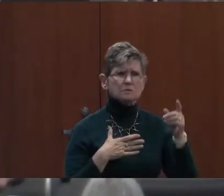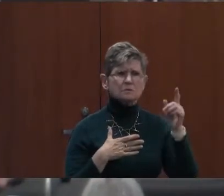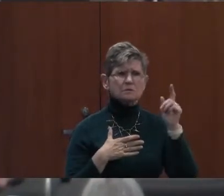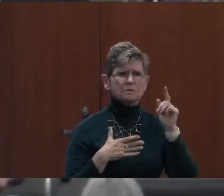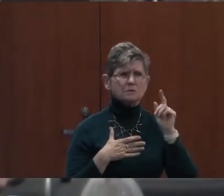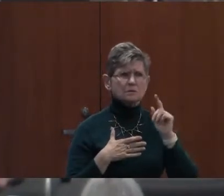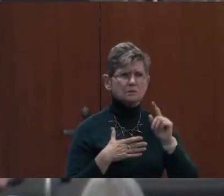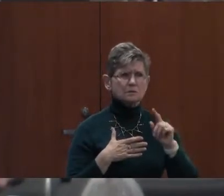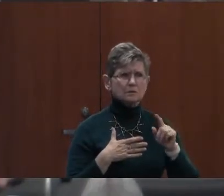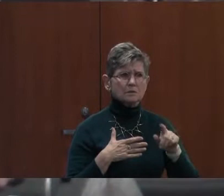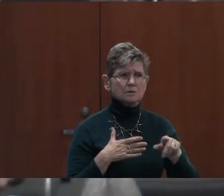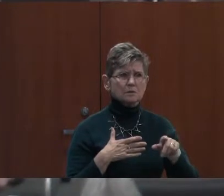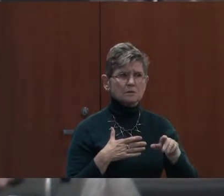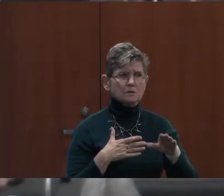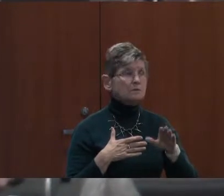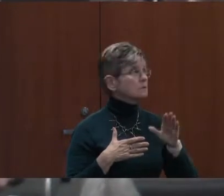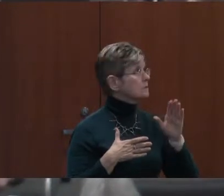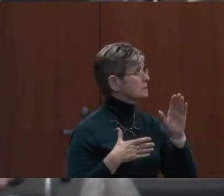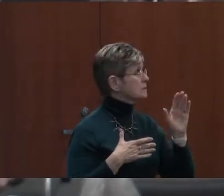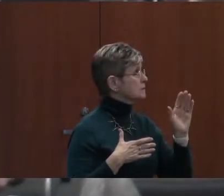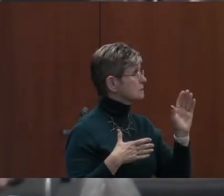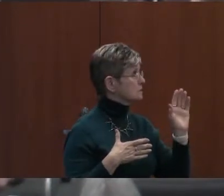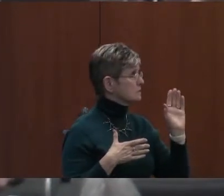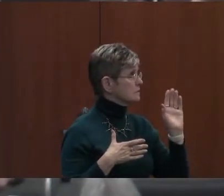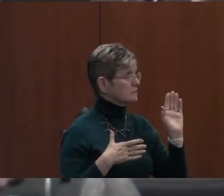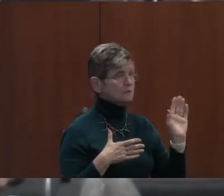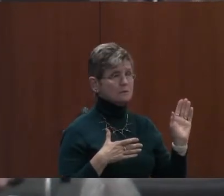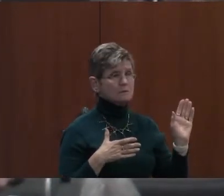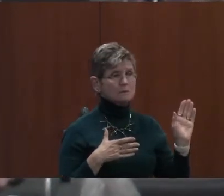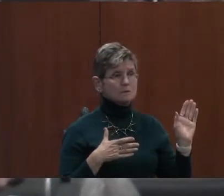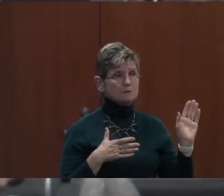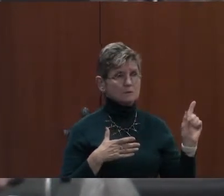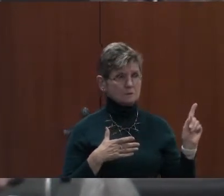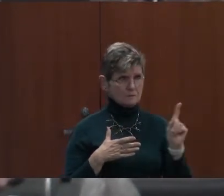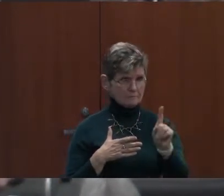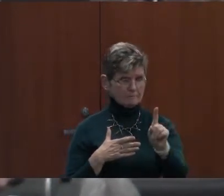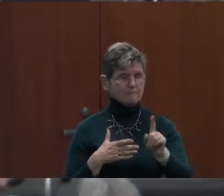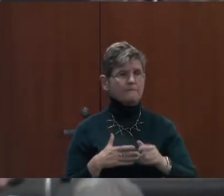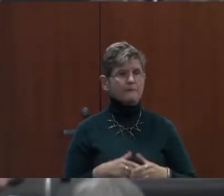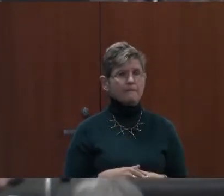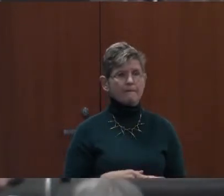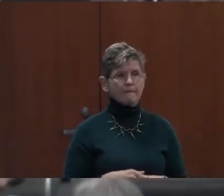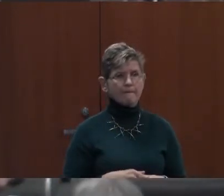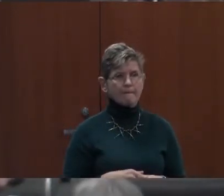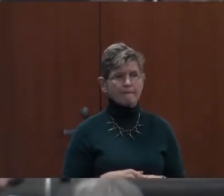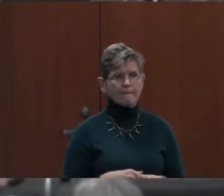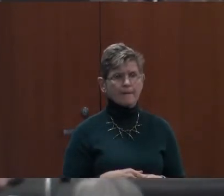Yeah, that's probably a question for Mr. Rollins. That's all right. Just what the Yeah, that's why I was upgrades here. are,